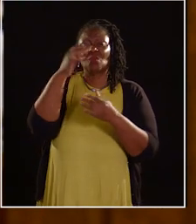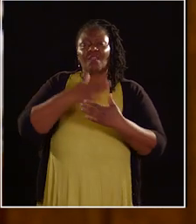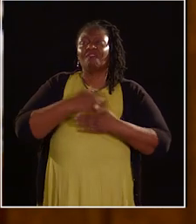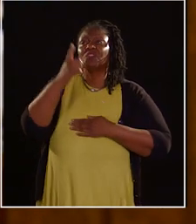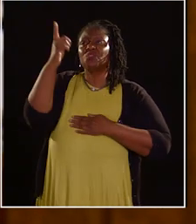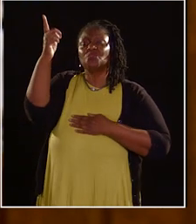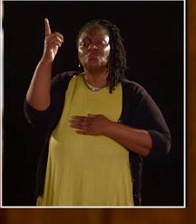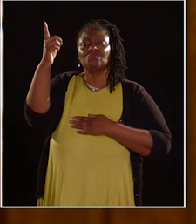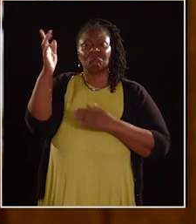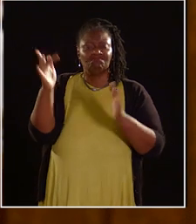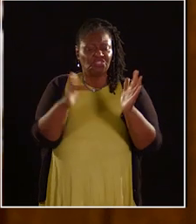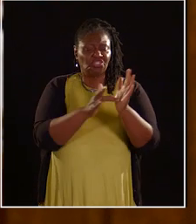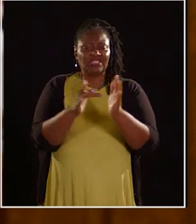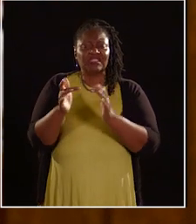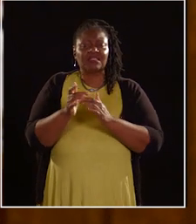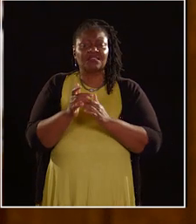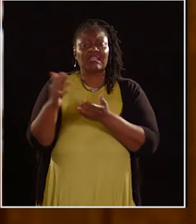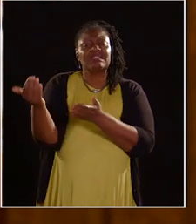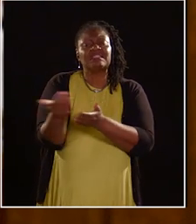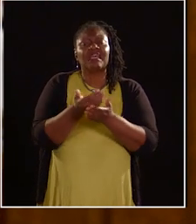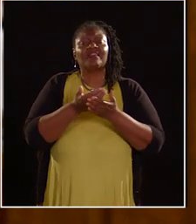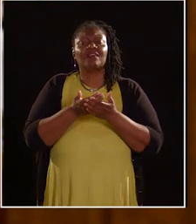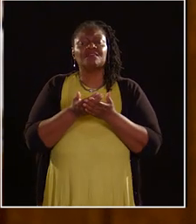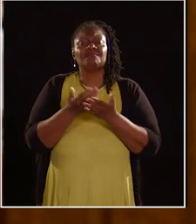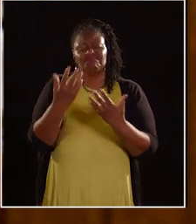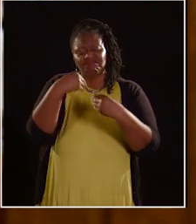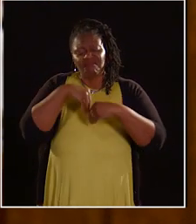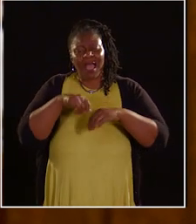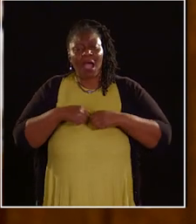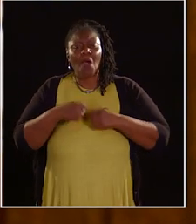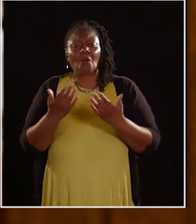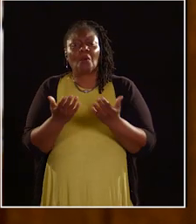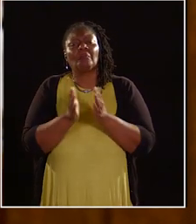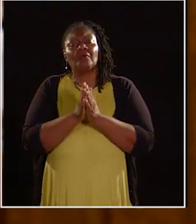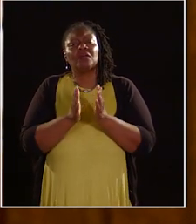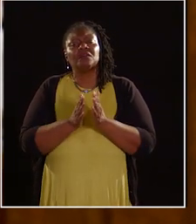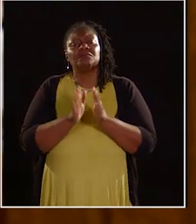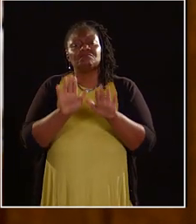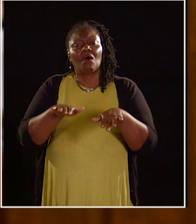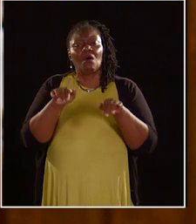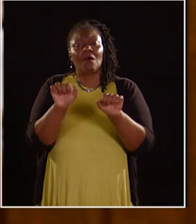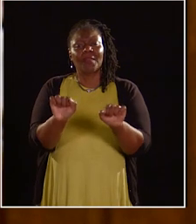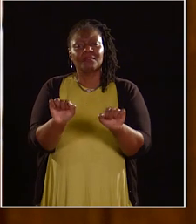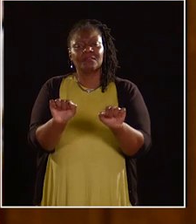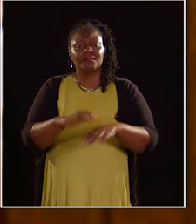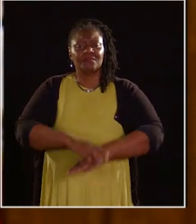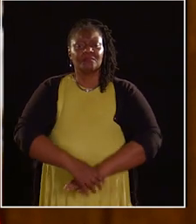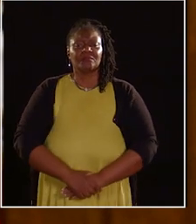Jesus, Saviour, hear our prayer. Amen.